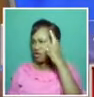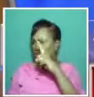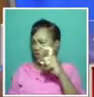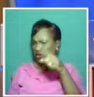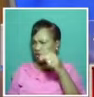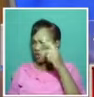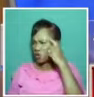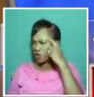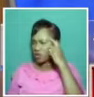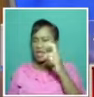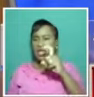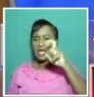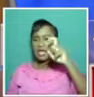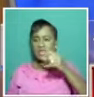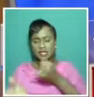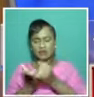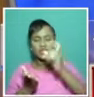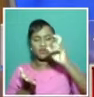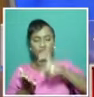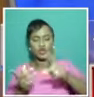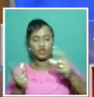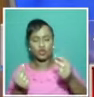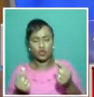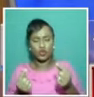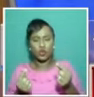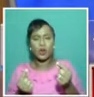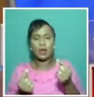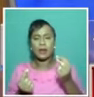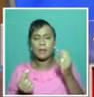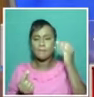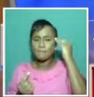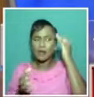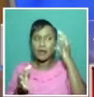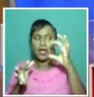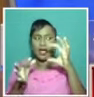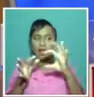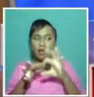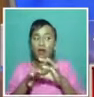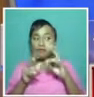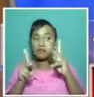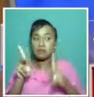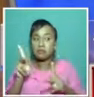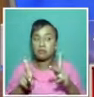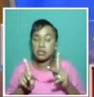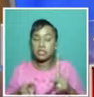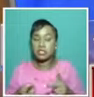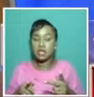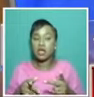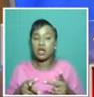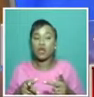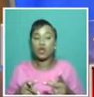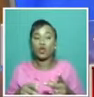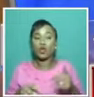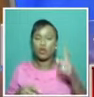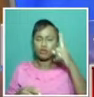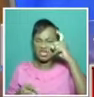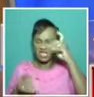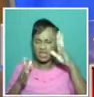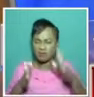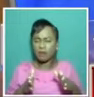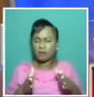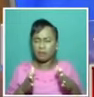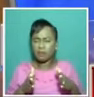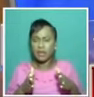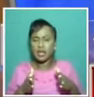to be done into the mind of the alleged perpetrator or the suspect, that person who is a suspect in